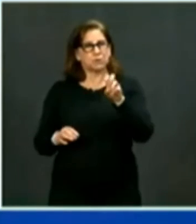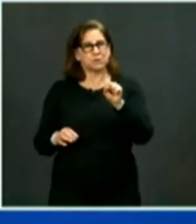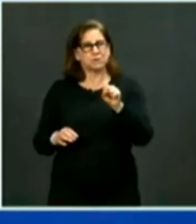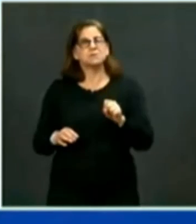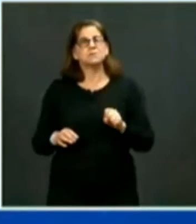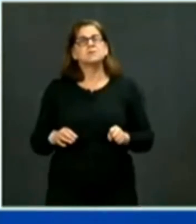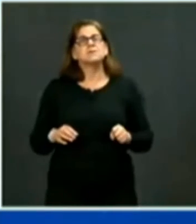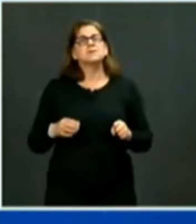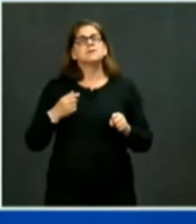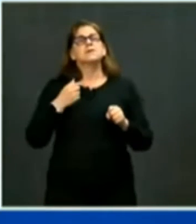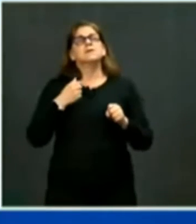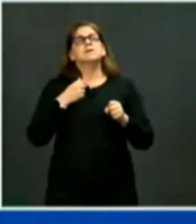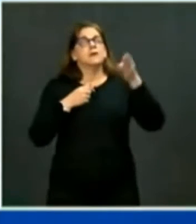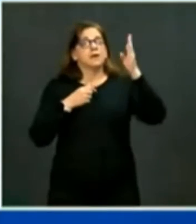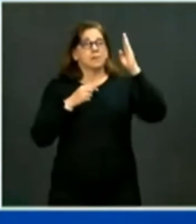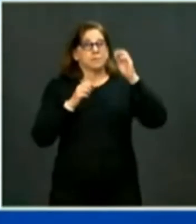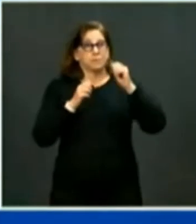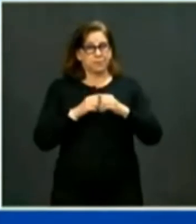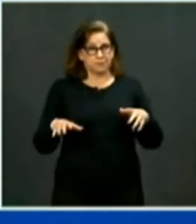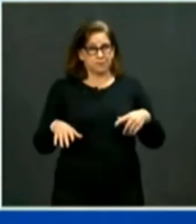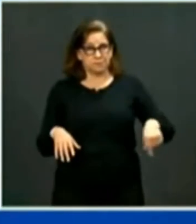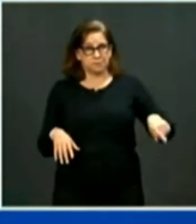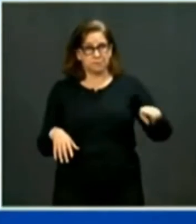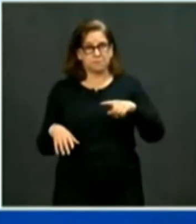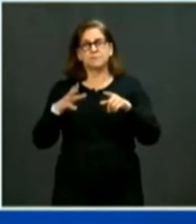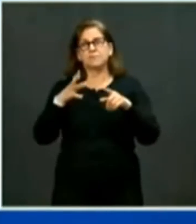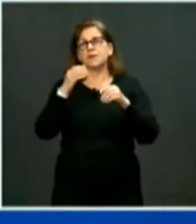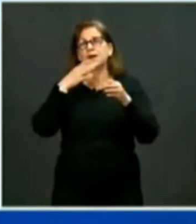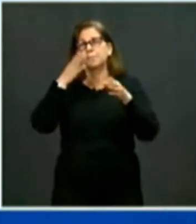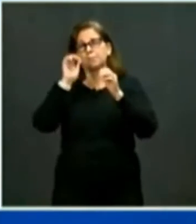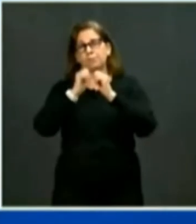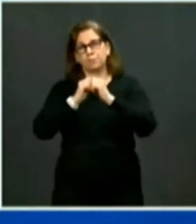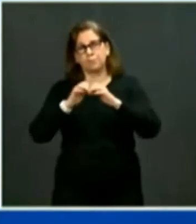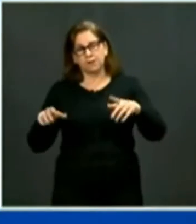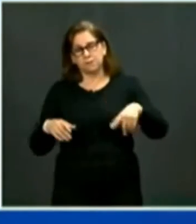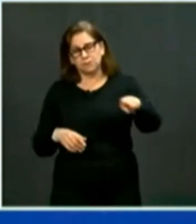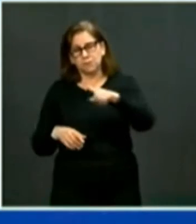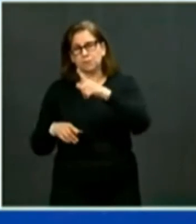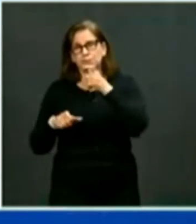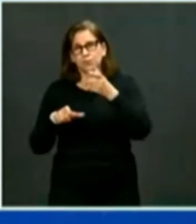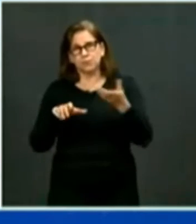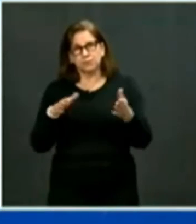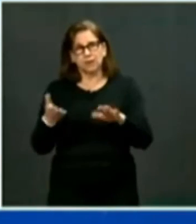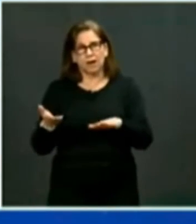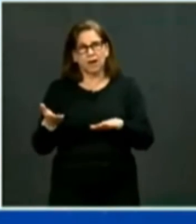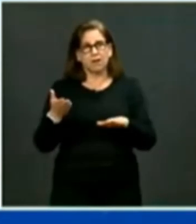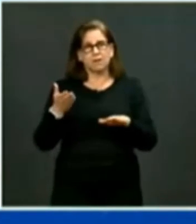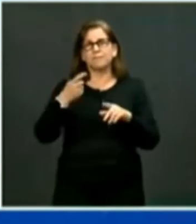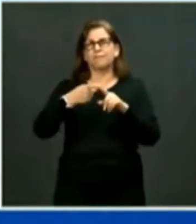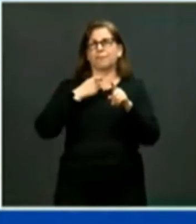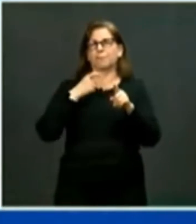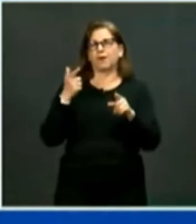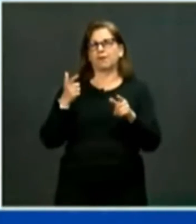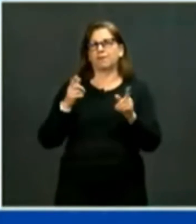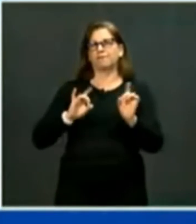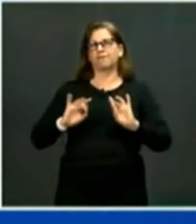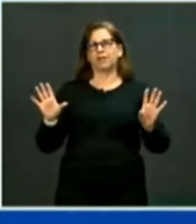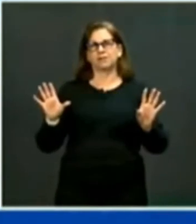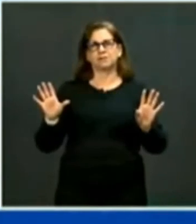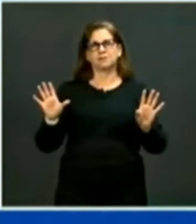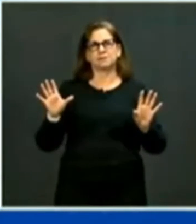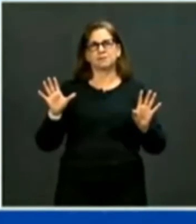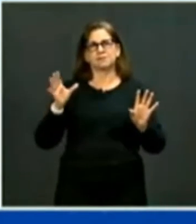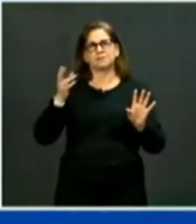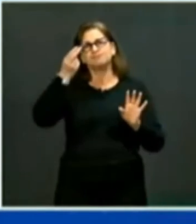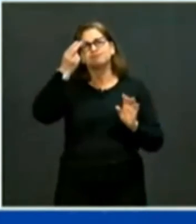of all many of you have lost to the senseless gun violence. And now I'd like to hand it over to the Attorney General